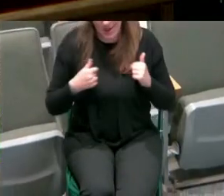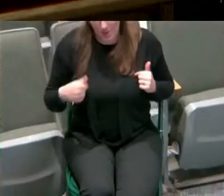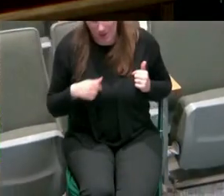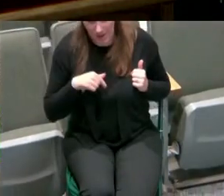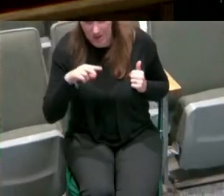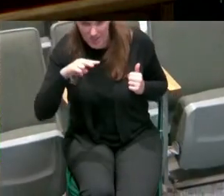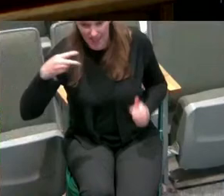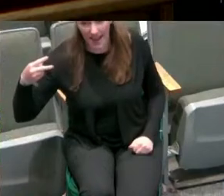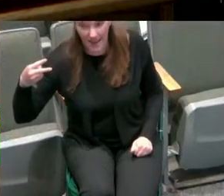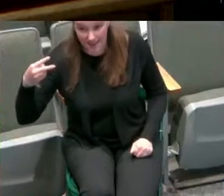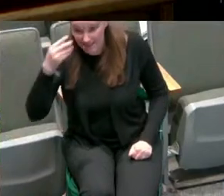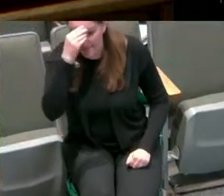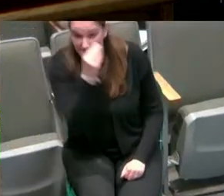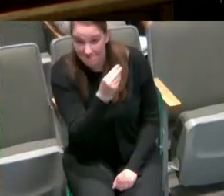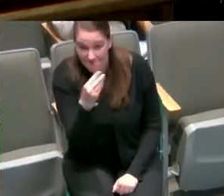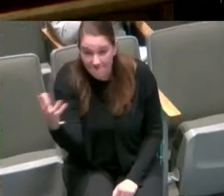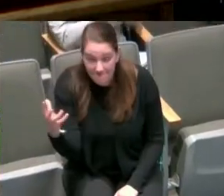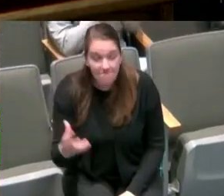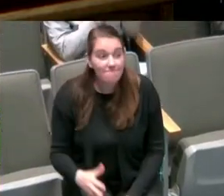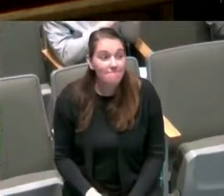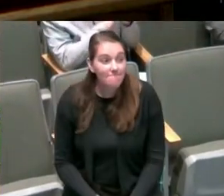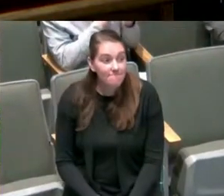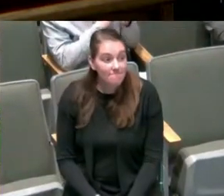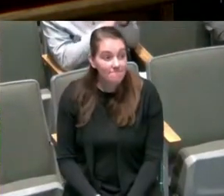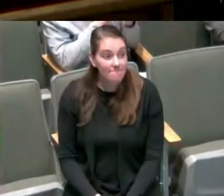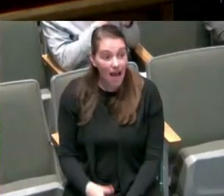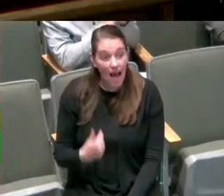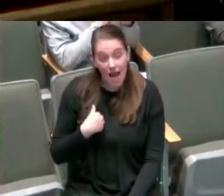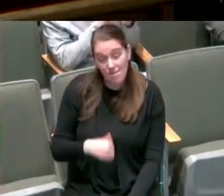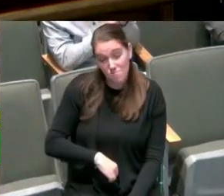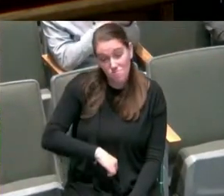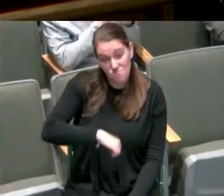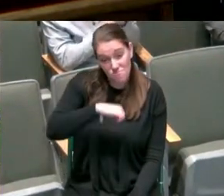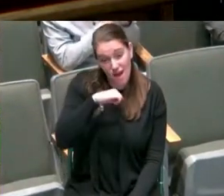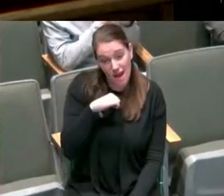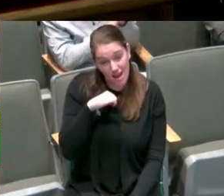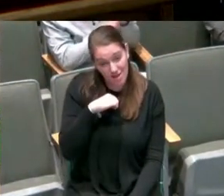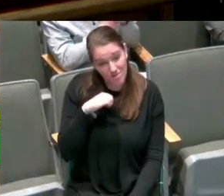again I am proud to be the leader of this District